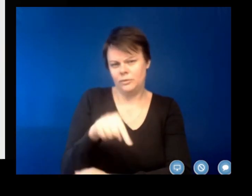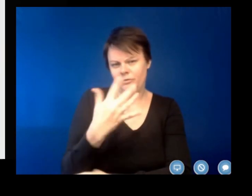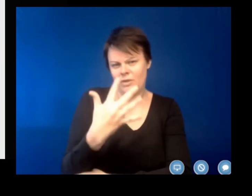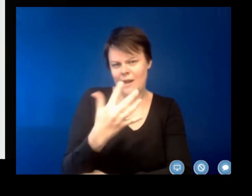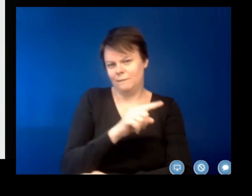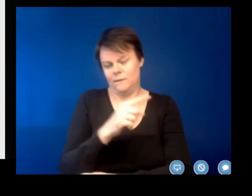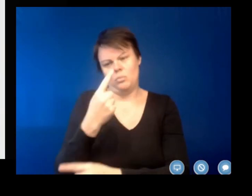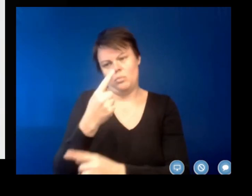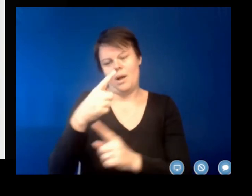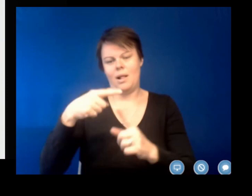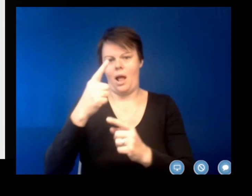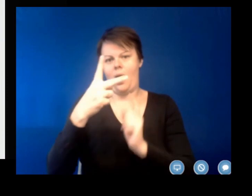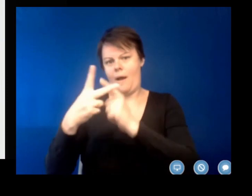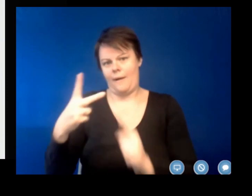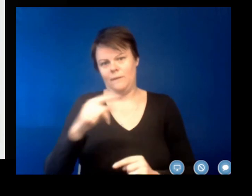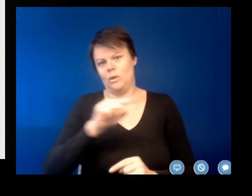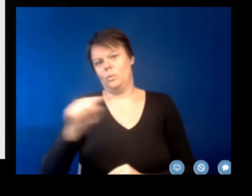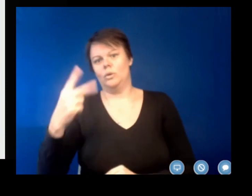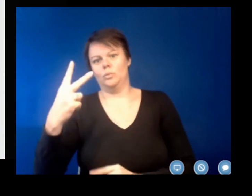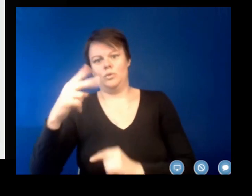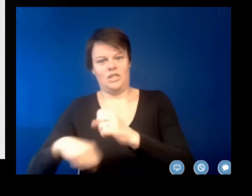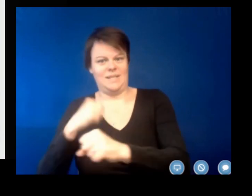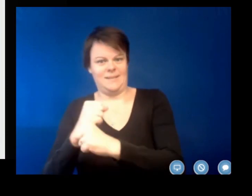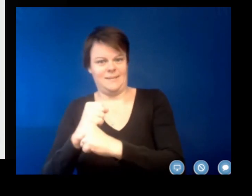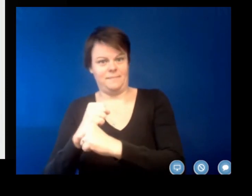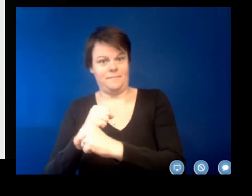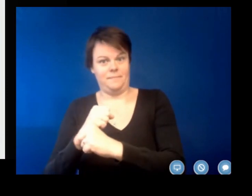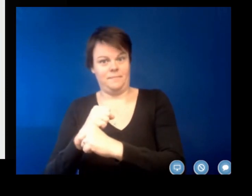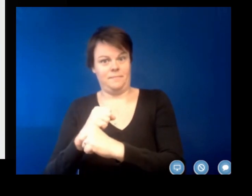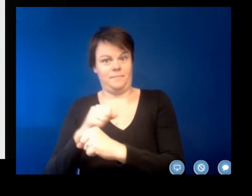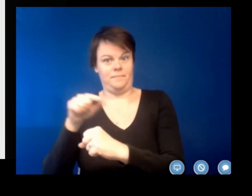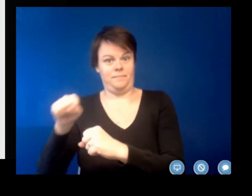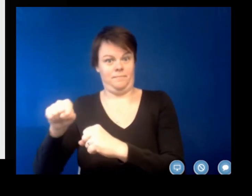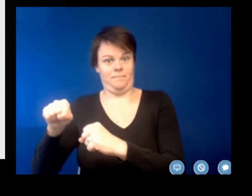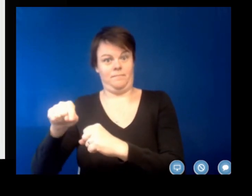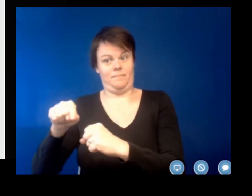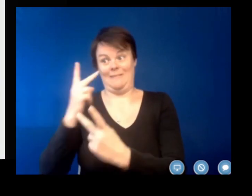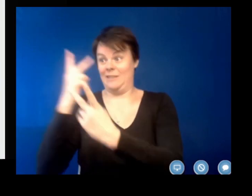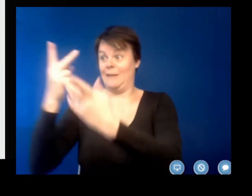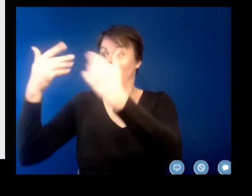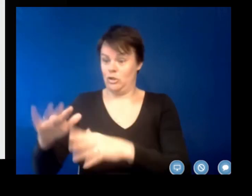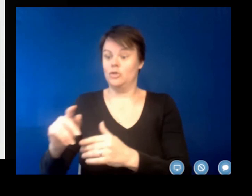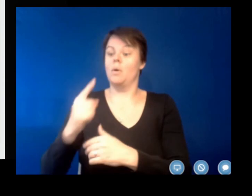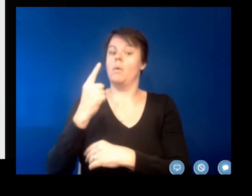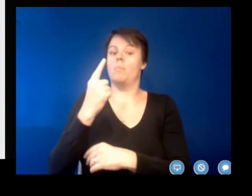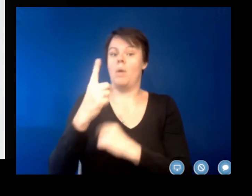focus group, 32 focus group with 160 students, fed 14 to 18 years old in Germany.